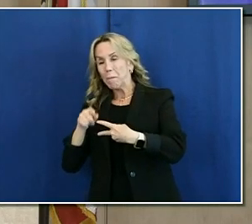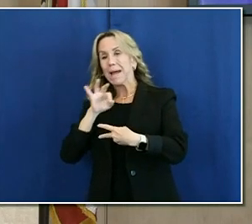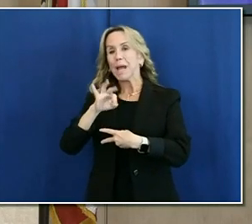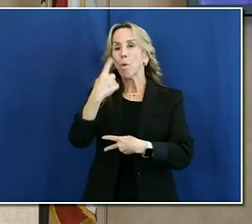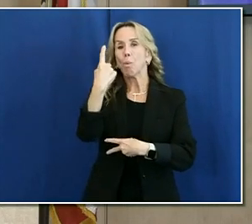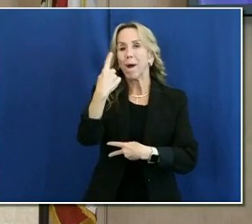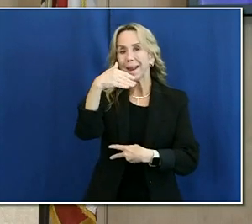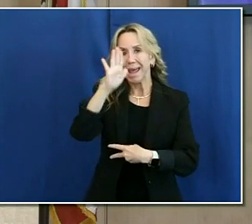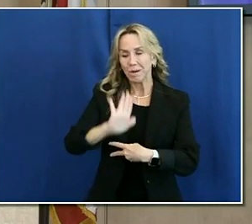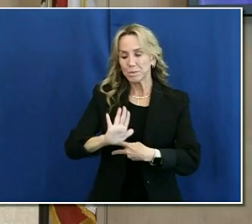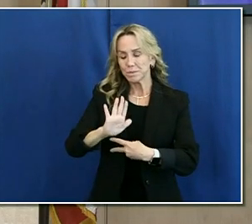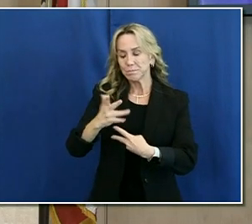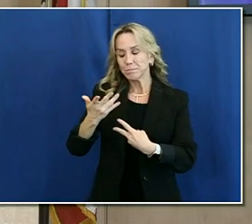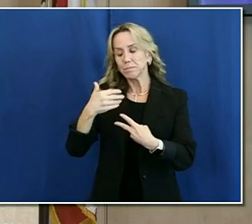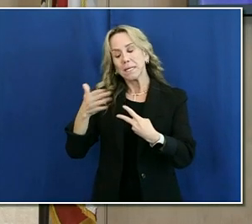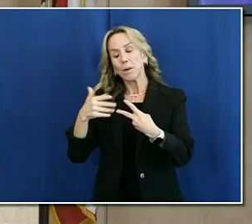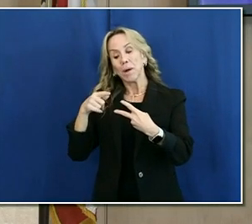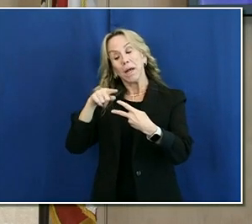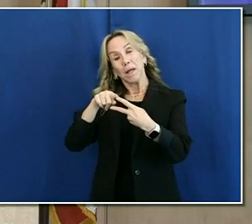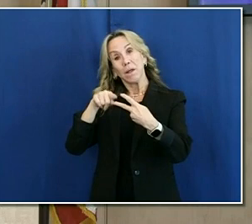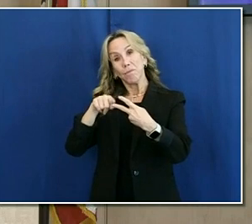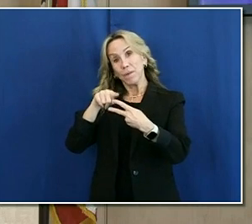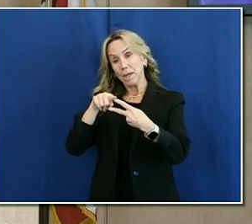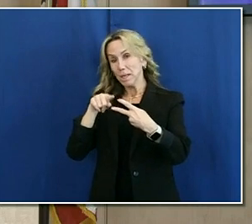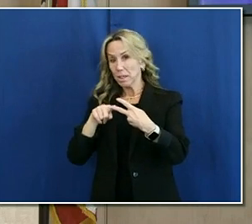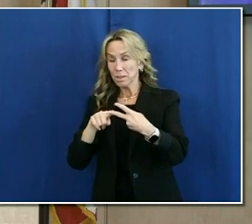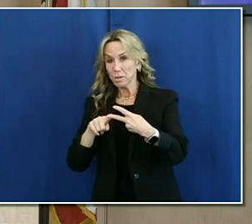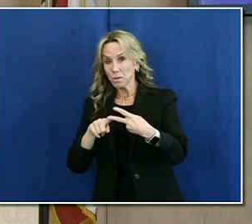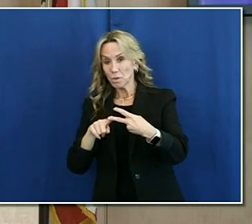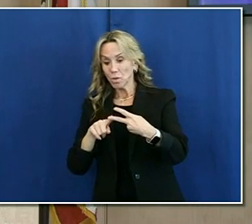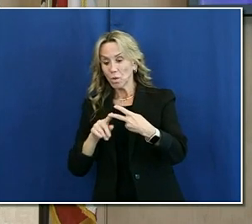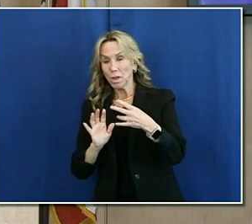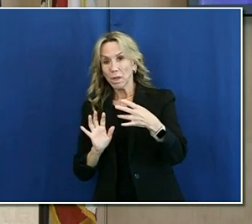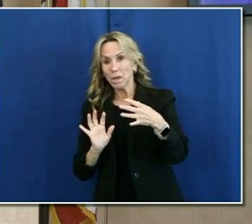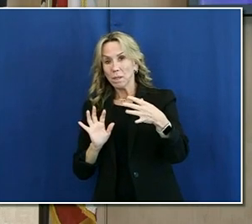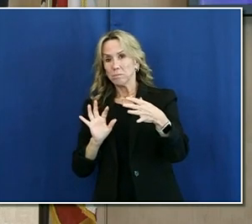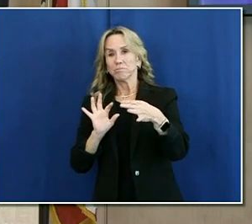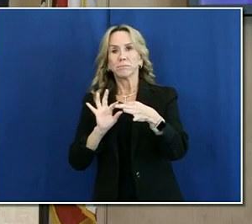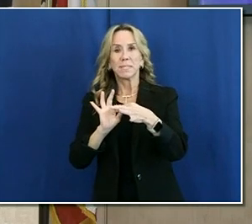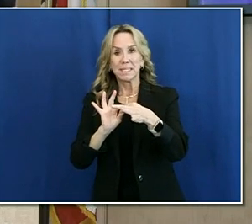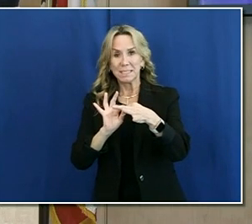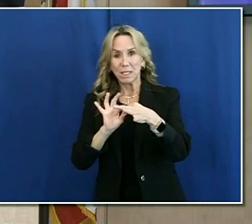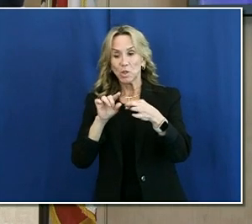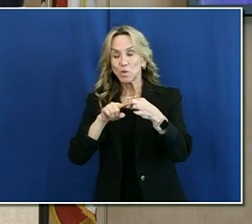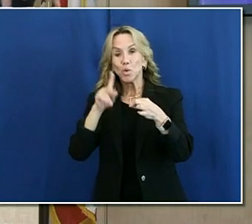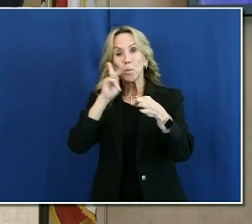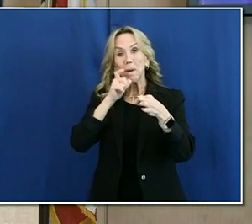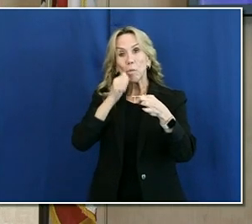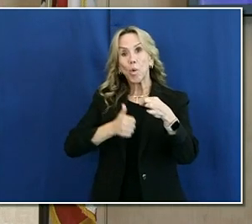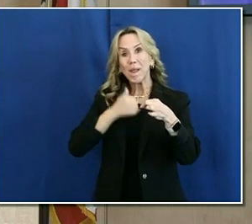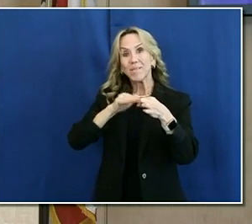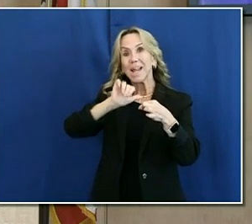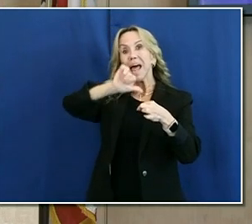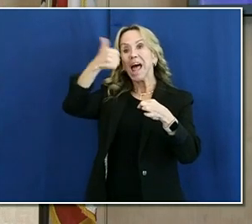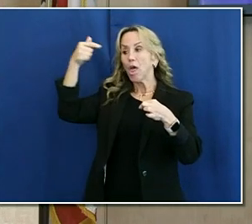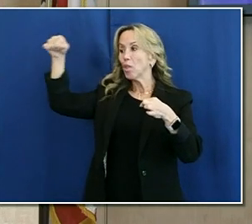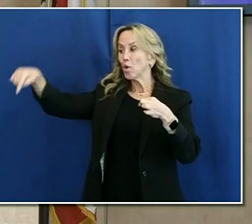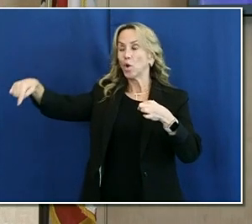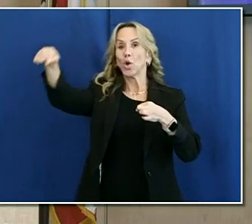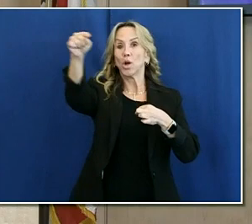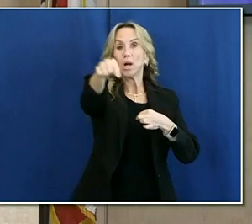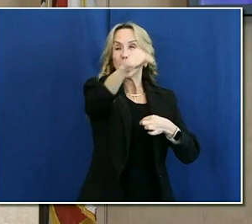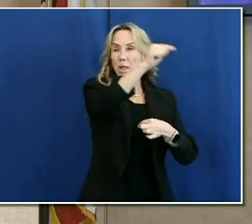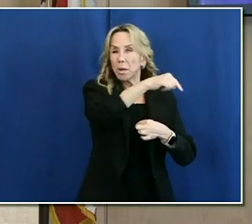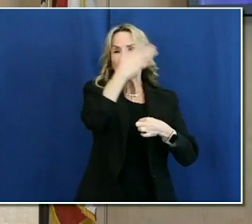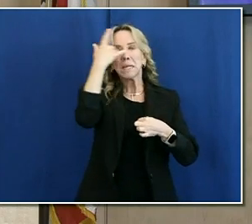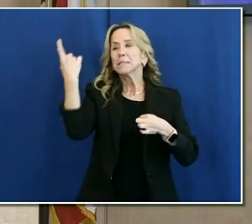fact socially or epidemiologically connected to individuals who live in other physical locations because of